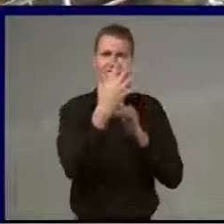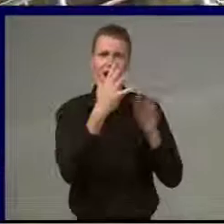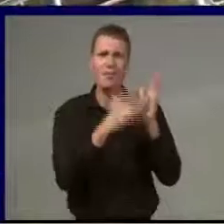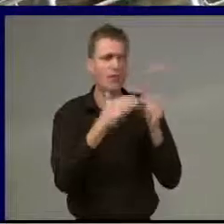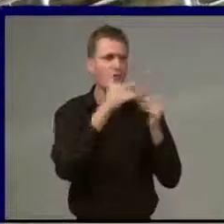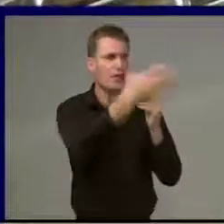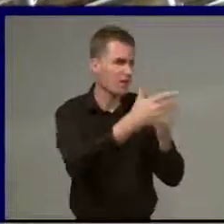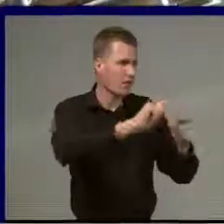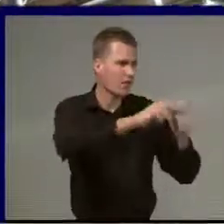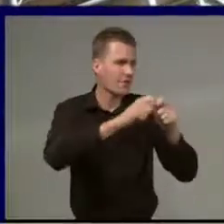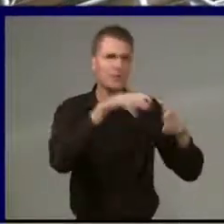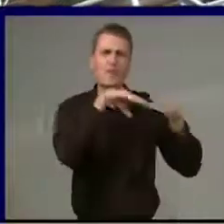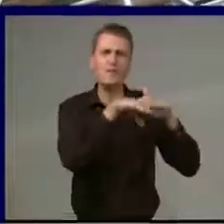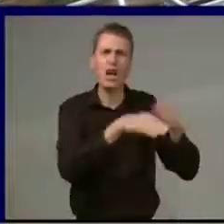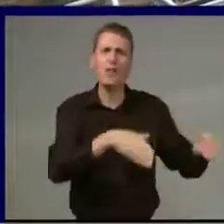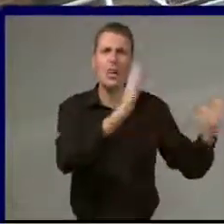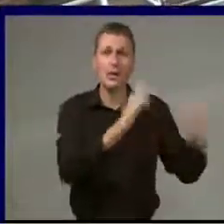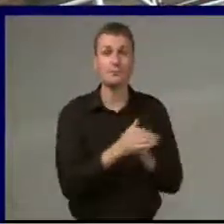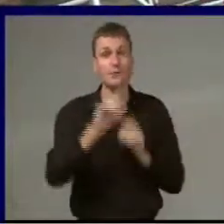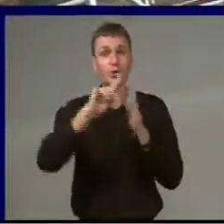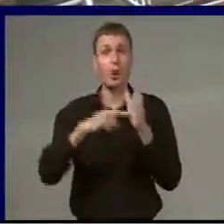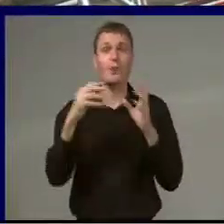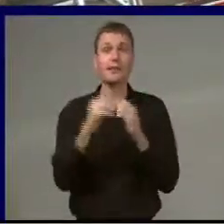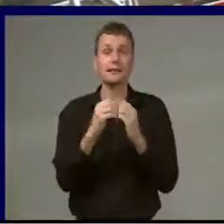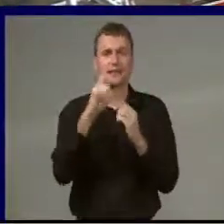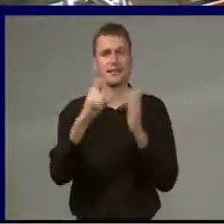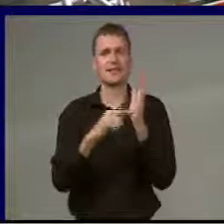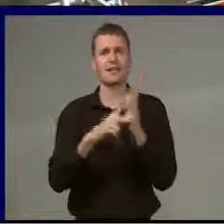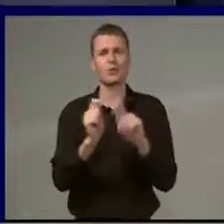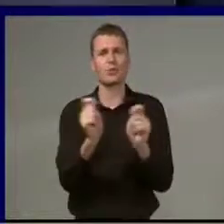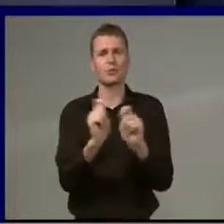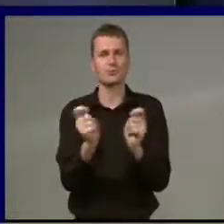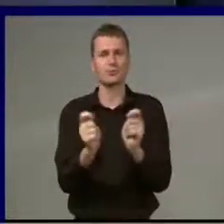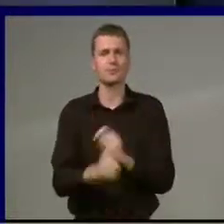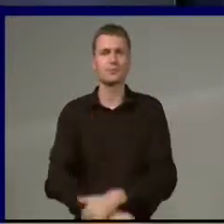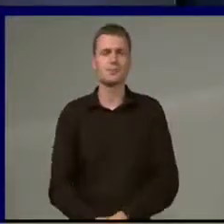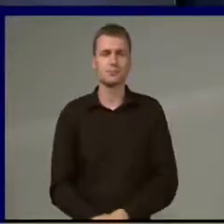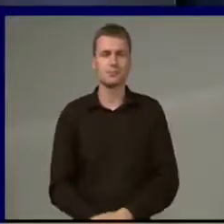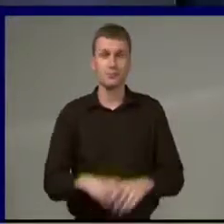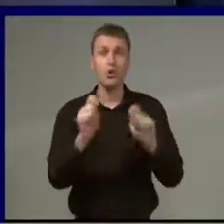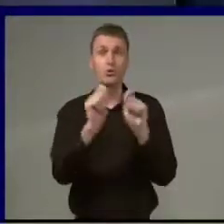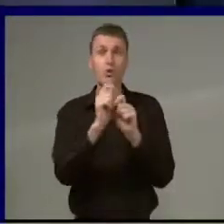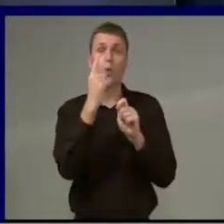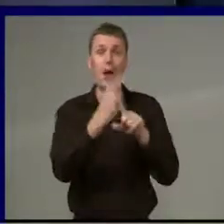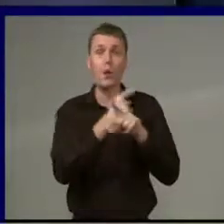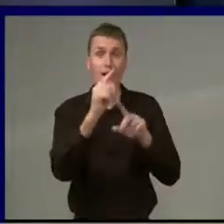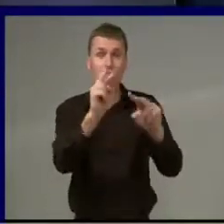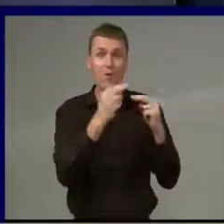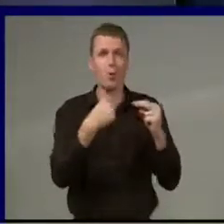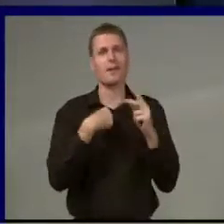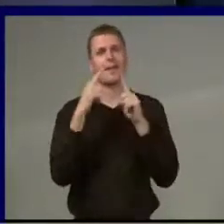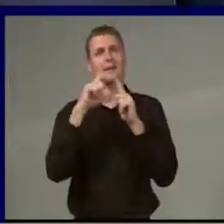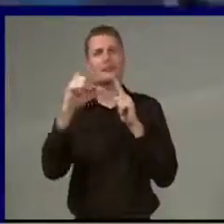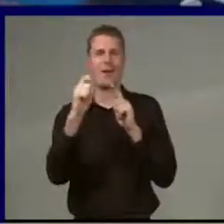the interior. Joelle Batista, CTV News. That's News Week in Review. I'm Emma Cropper. Have a